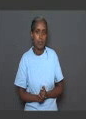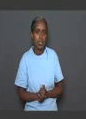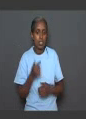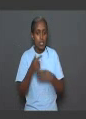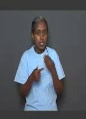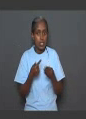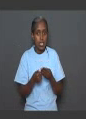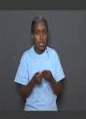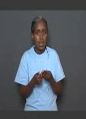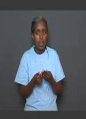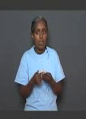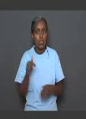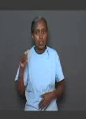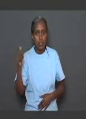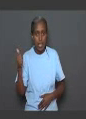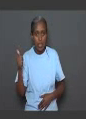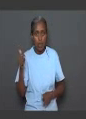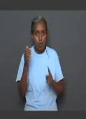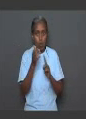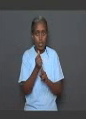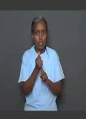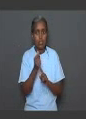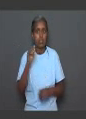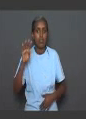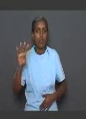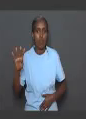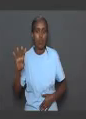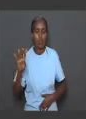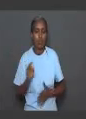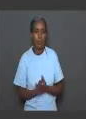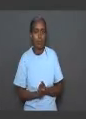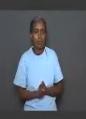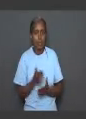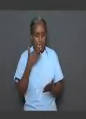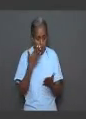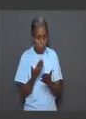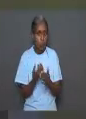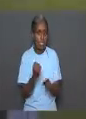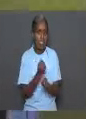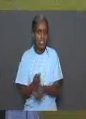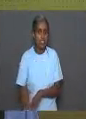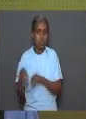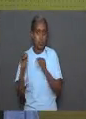There are 10 occurrences of 4. Well done, students.